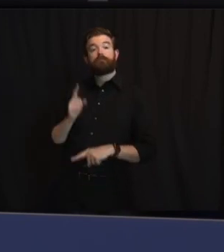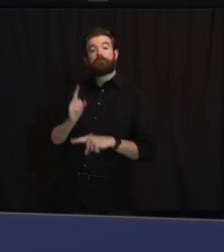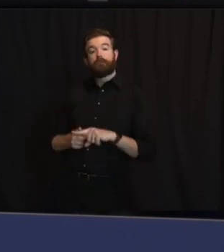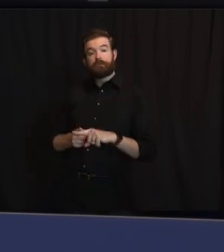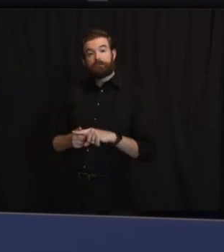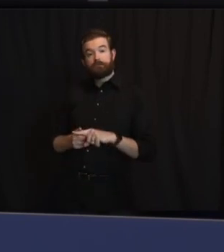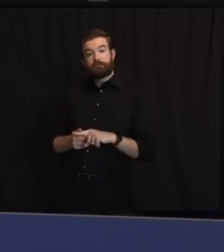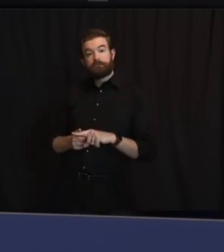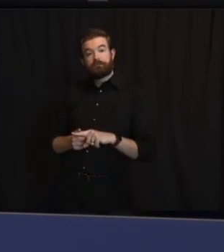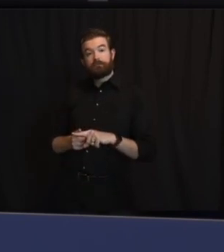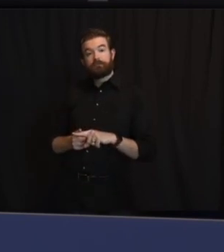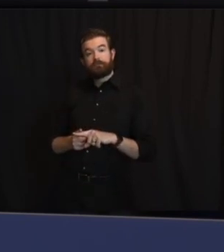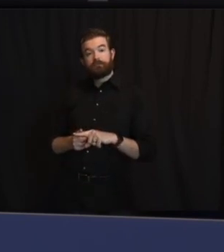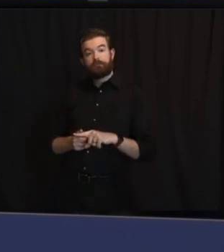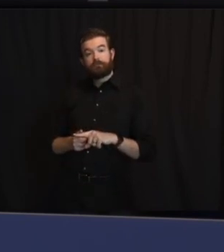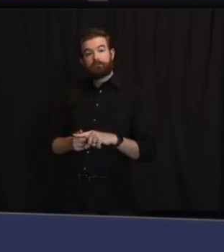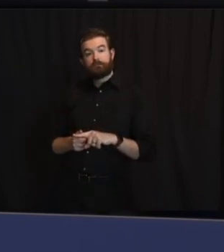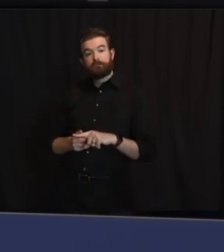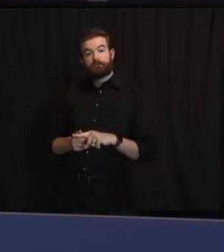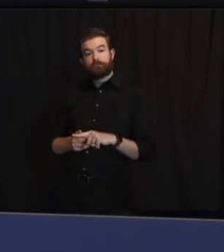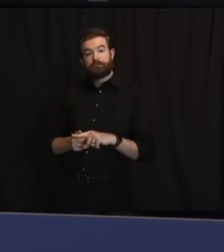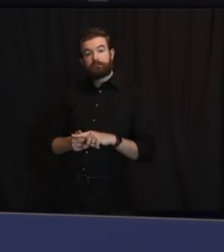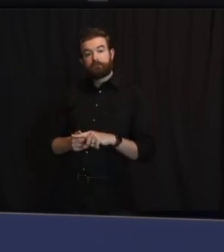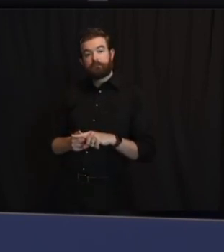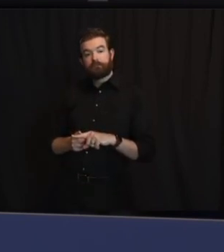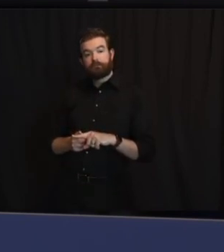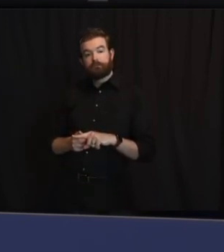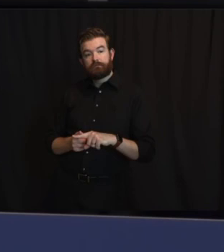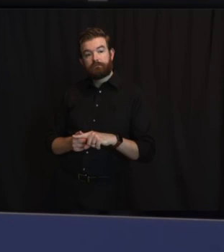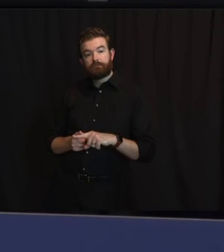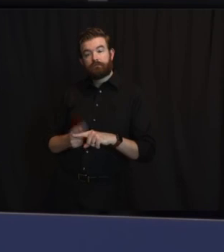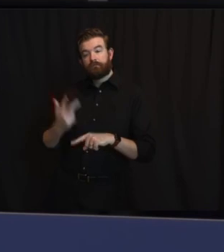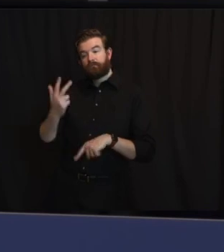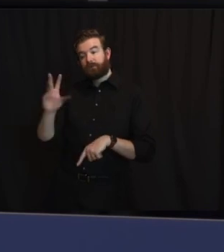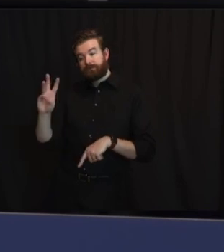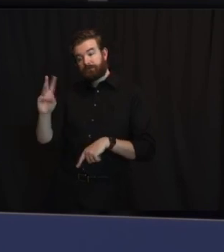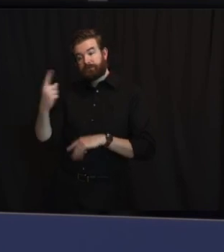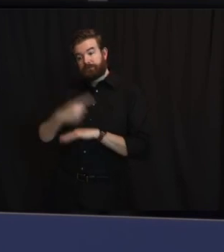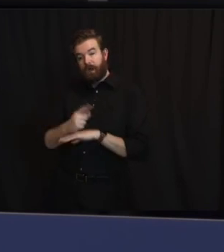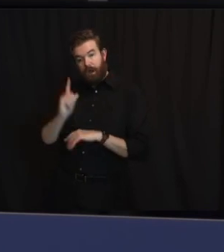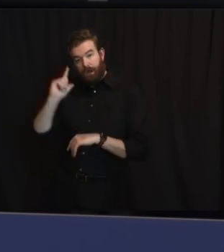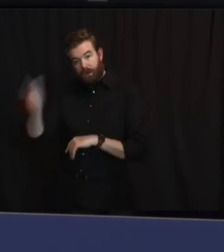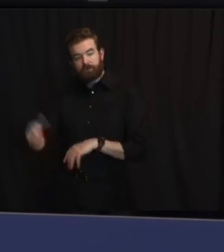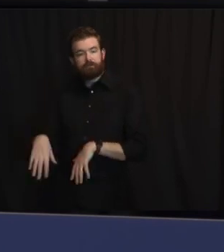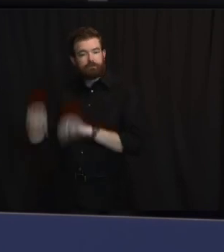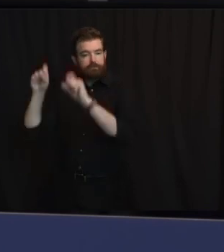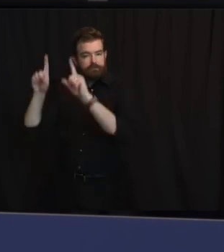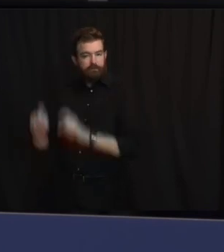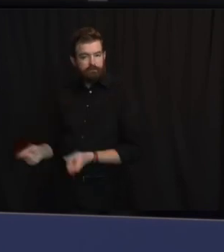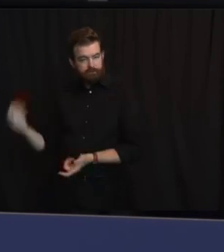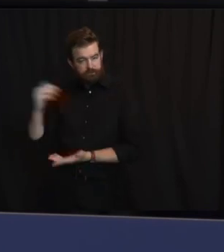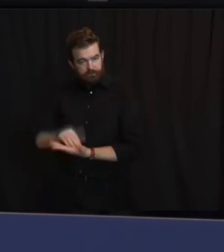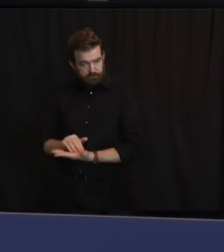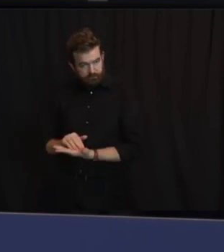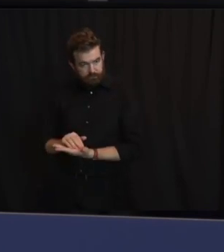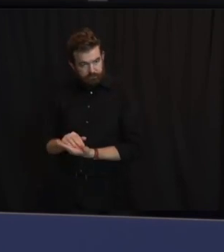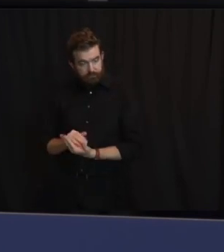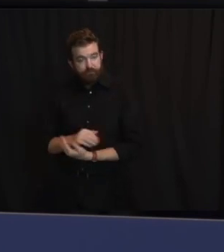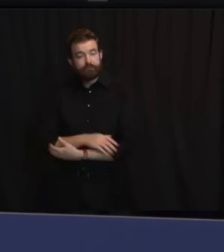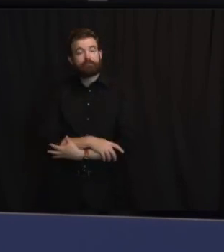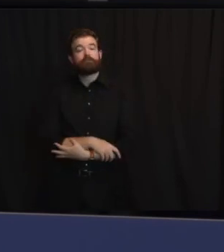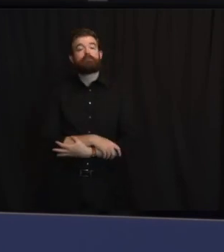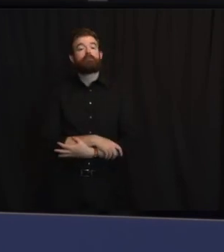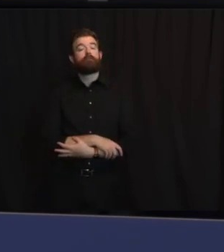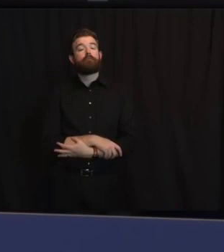within 3 to 6 days of arrival. Operators should strongly encourage staff and campers to quarantine prior to arrival at